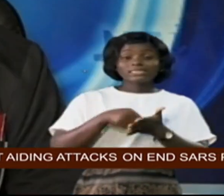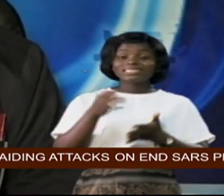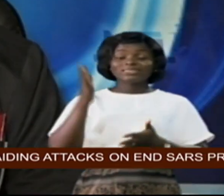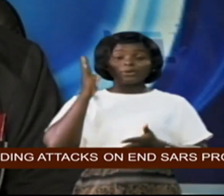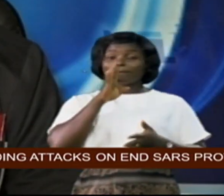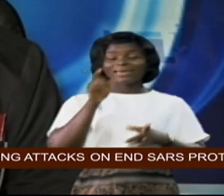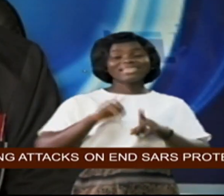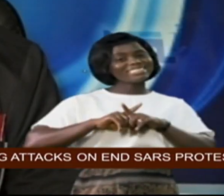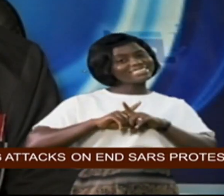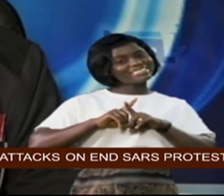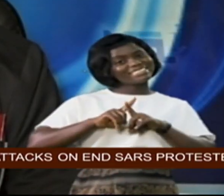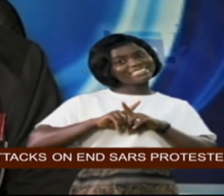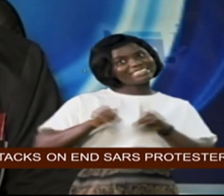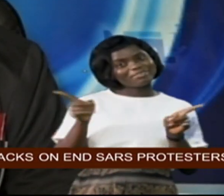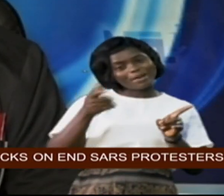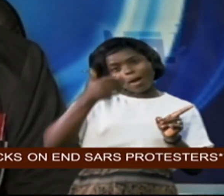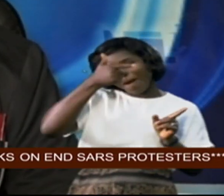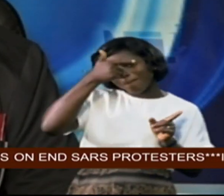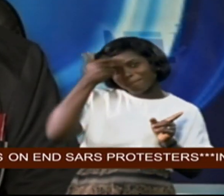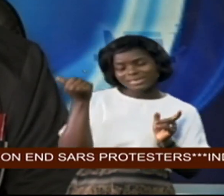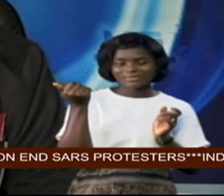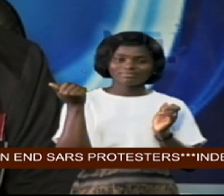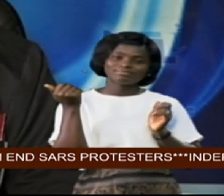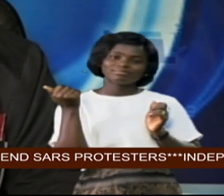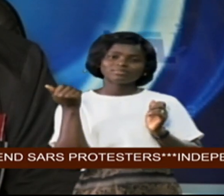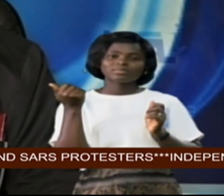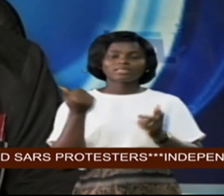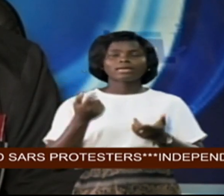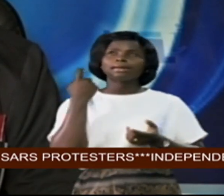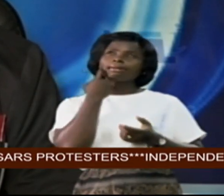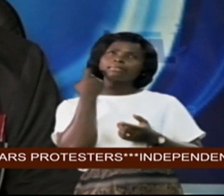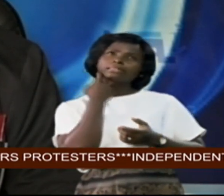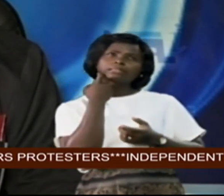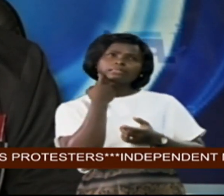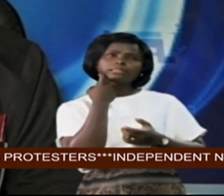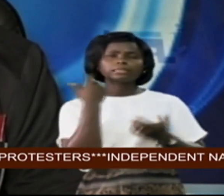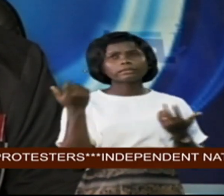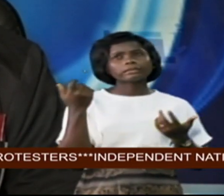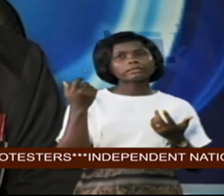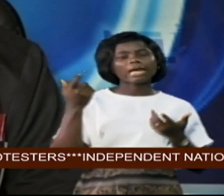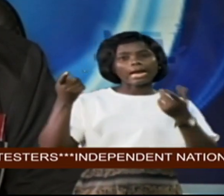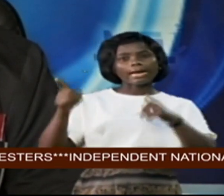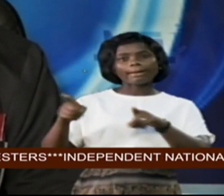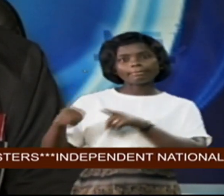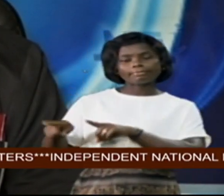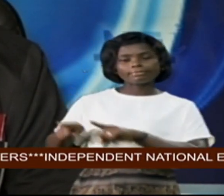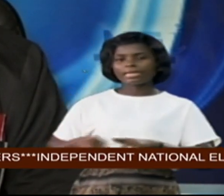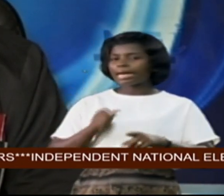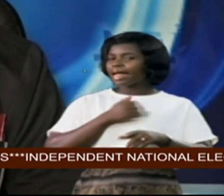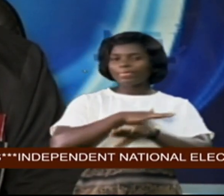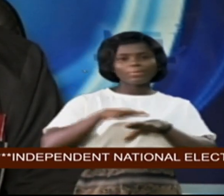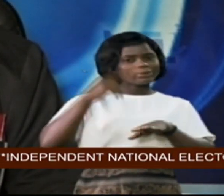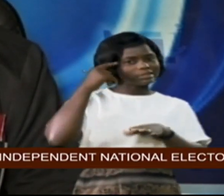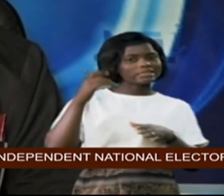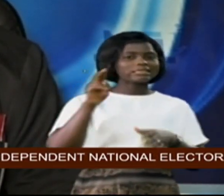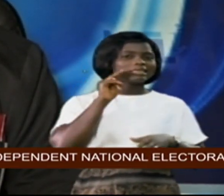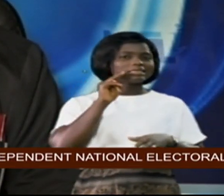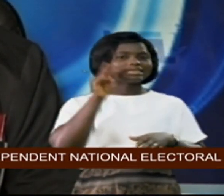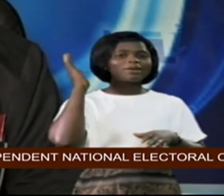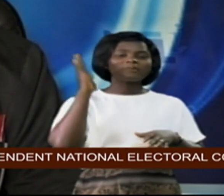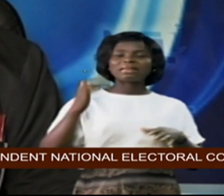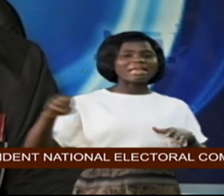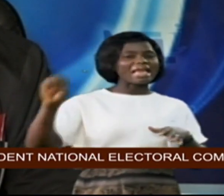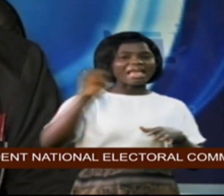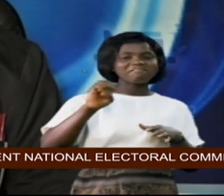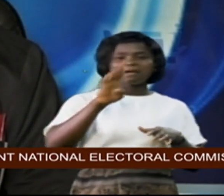in the sense that because of the recent events, I don't think Nigeria will ever be the same